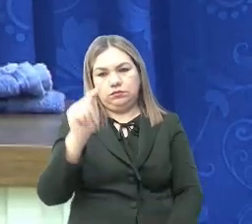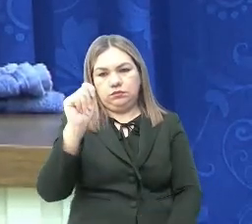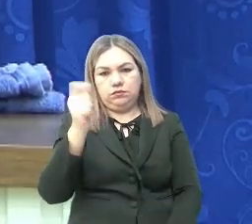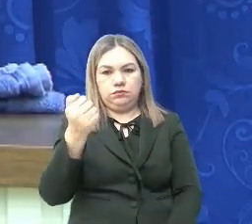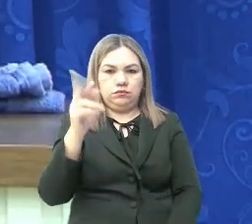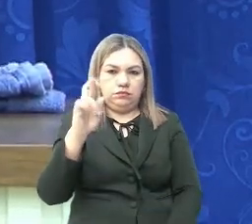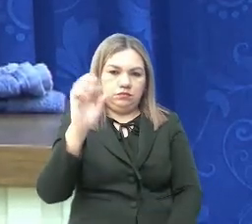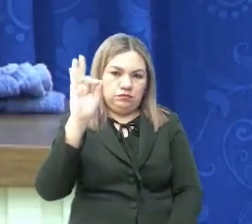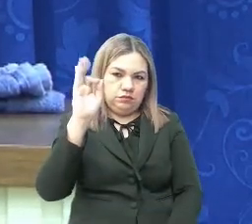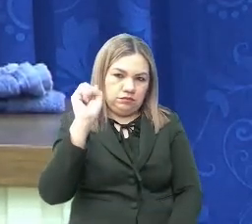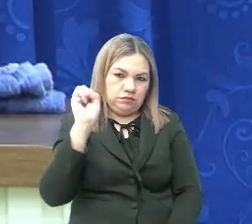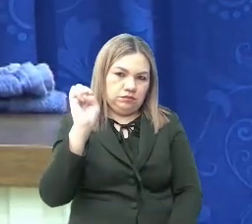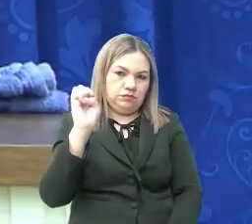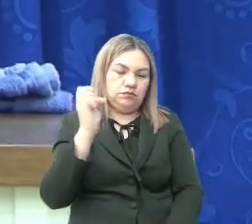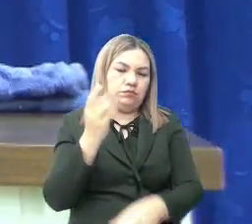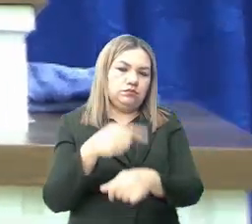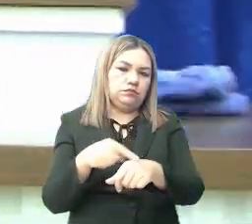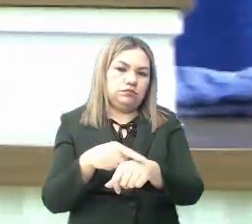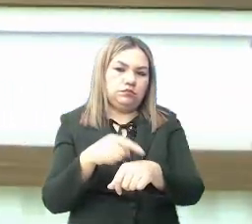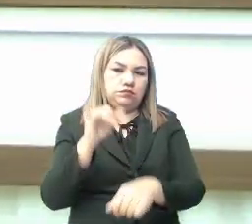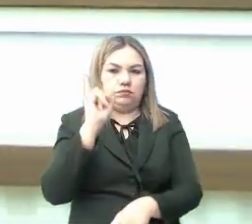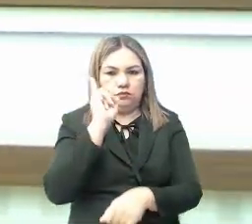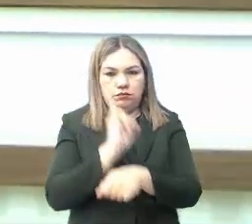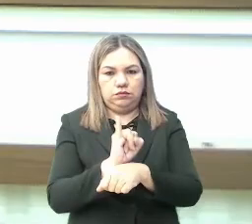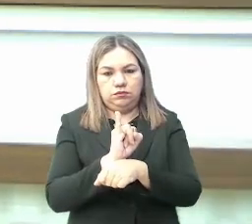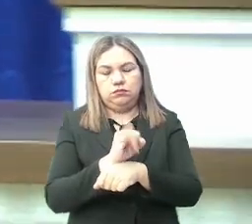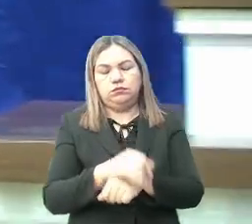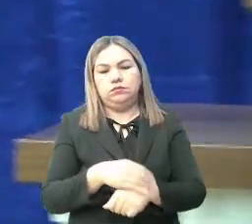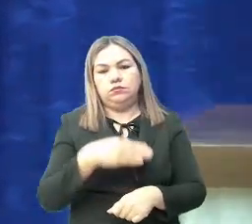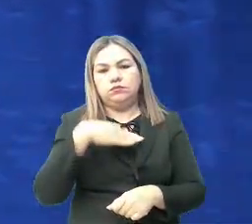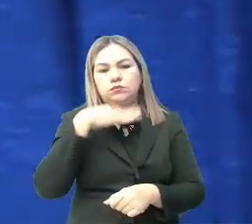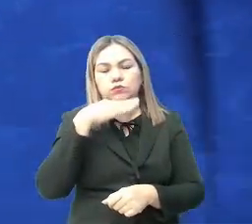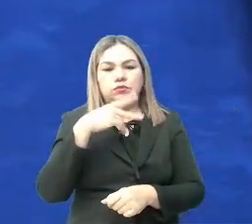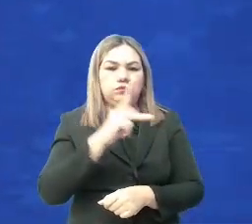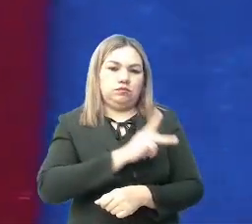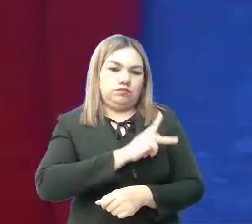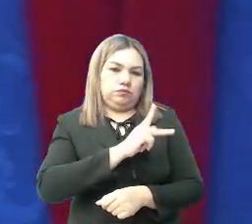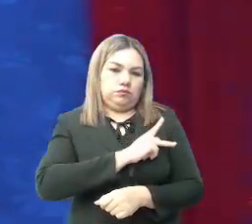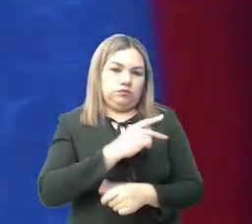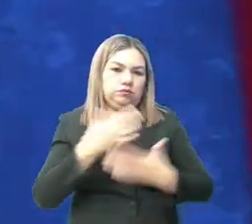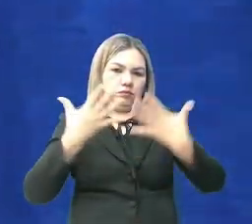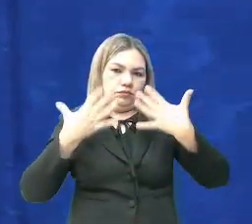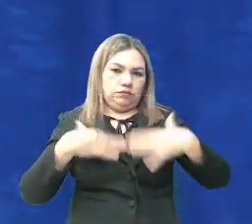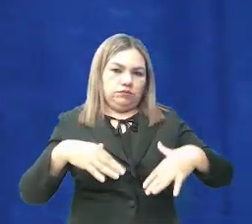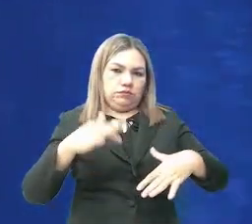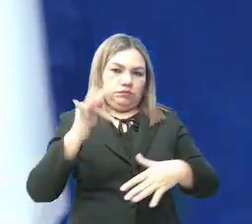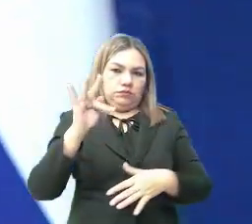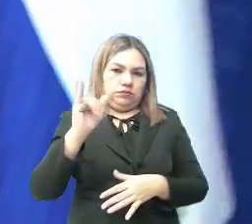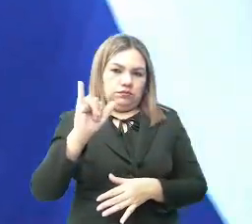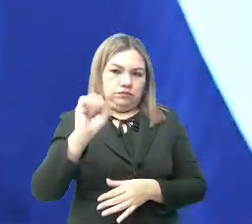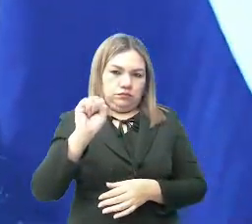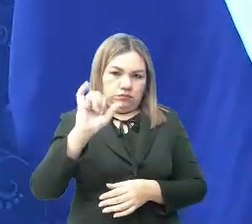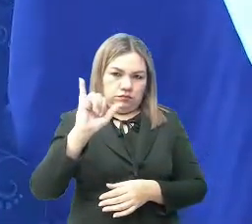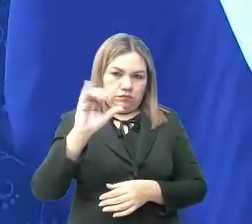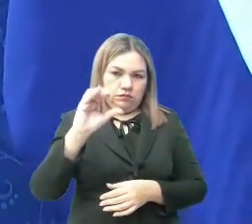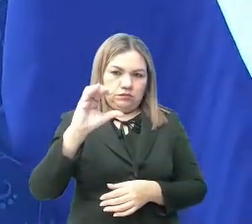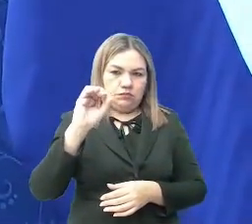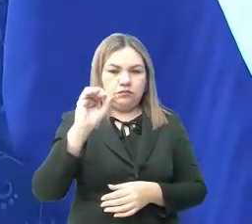We don't need to have as a custom not coming to